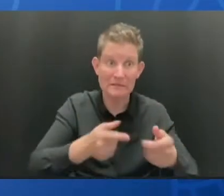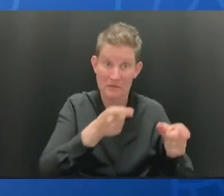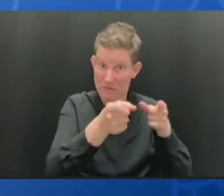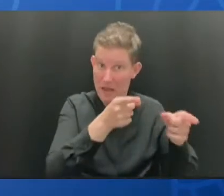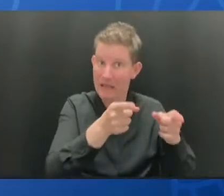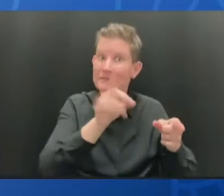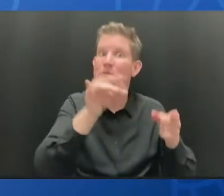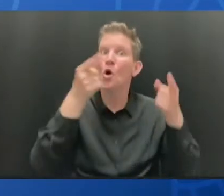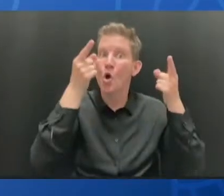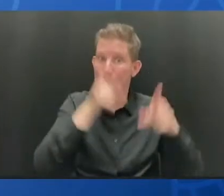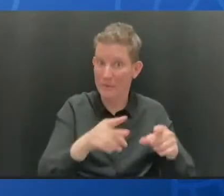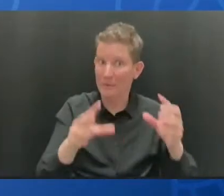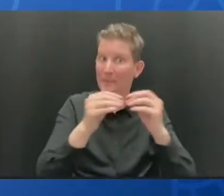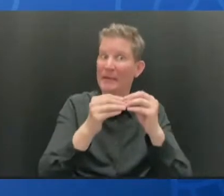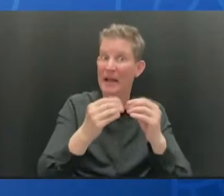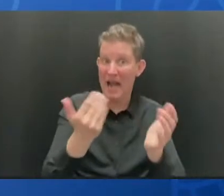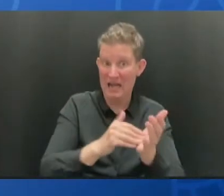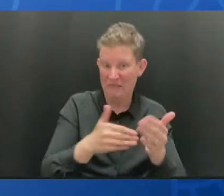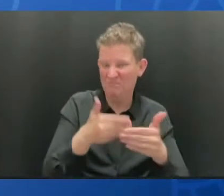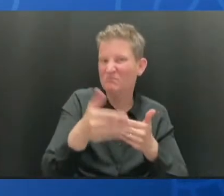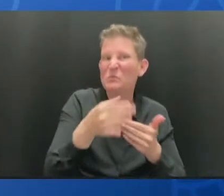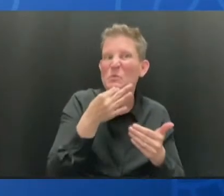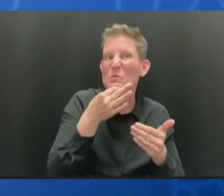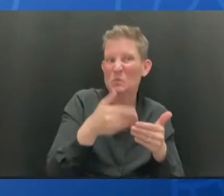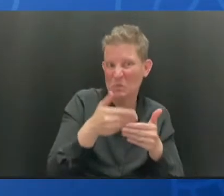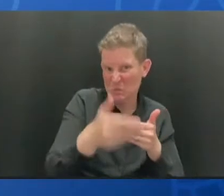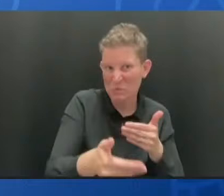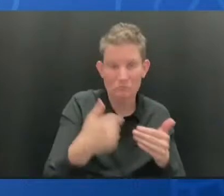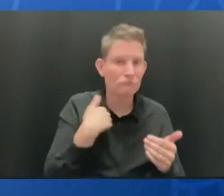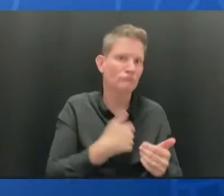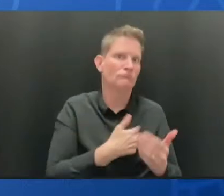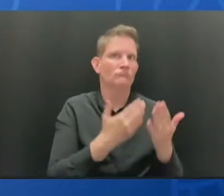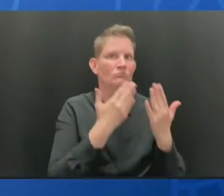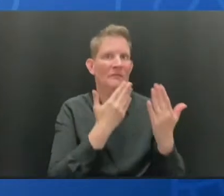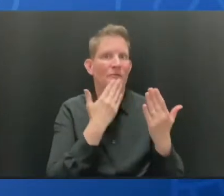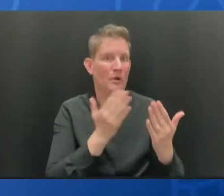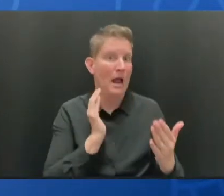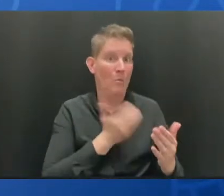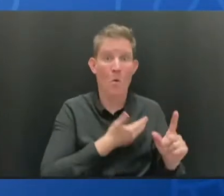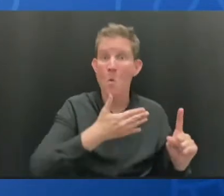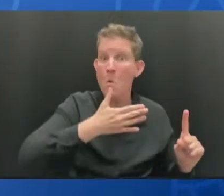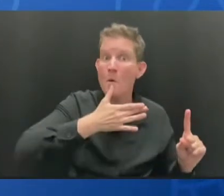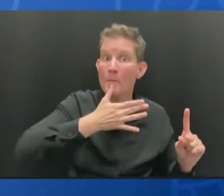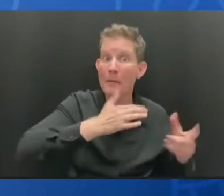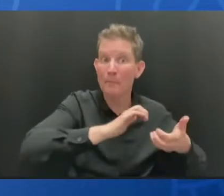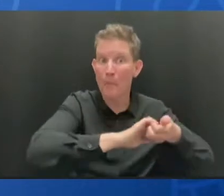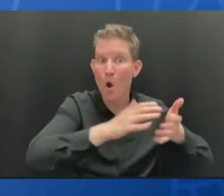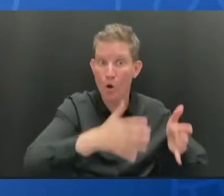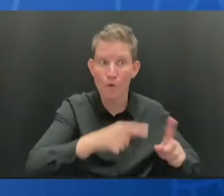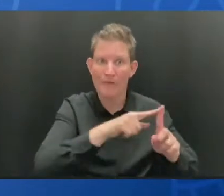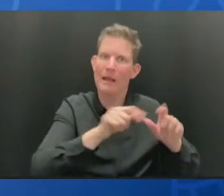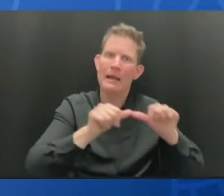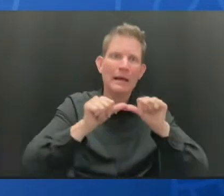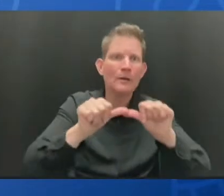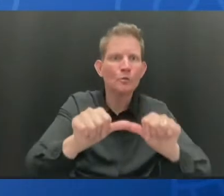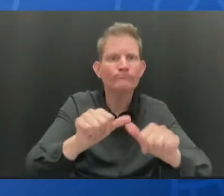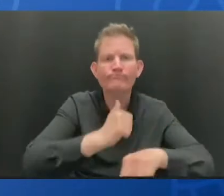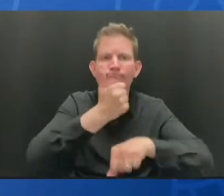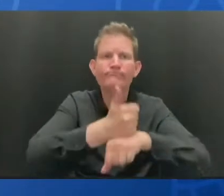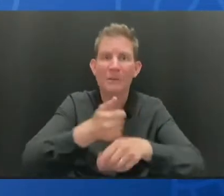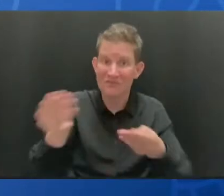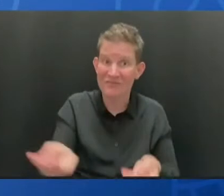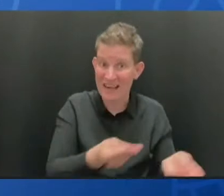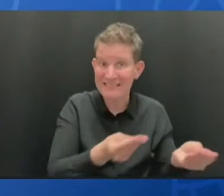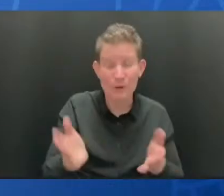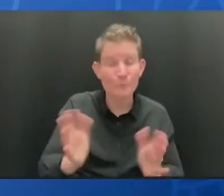and we are grateful to, once again, our Omani partners for their continued facilitation of the process. All right? Yes,